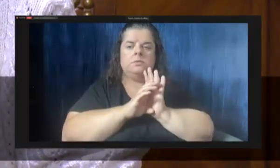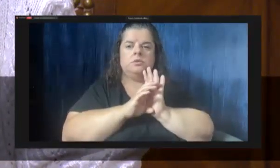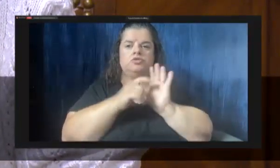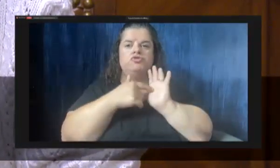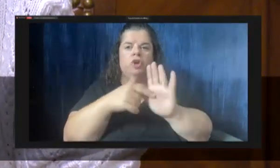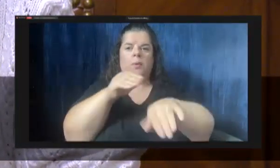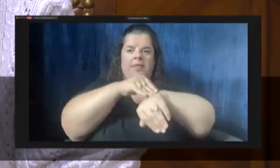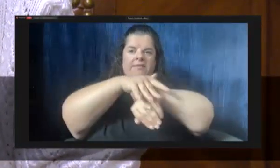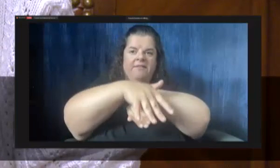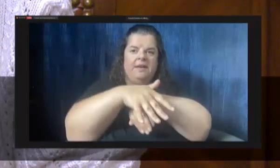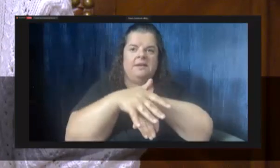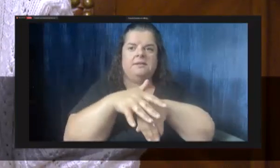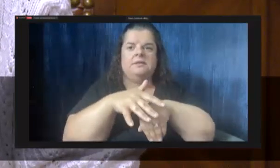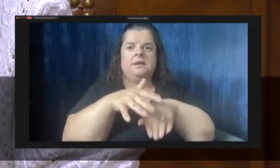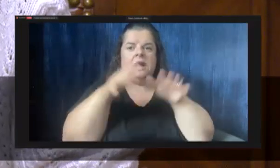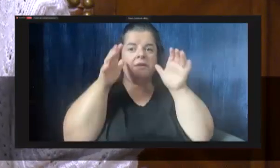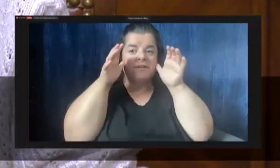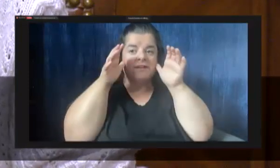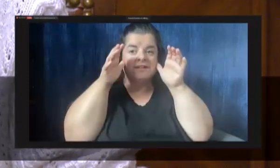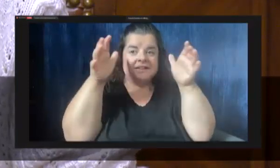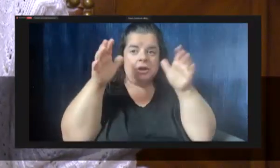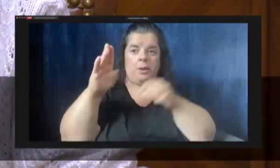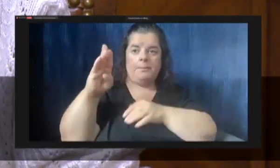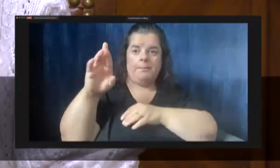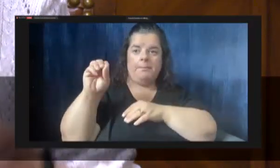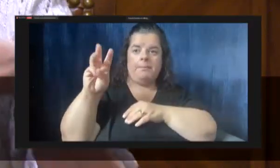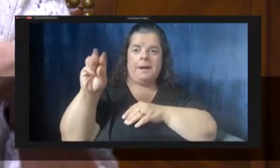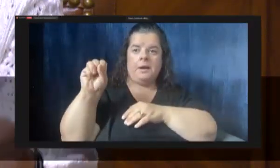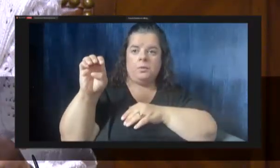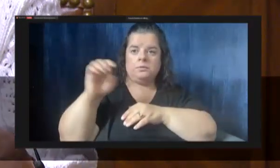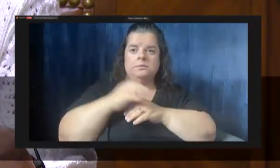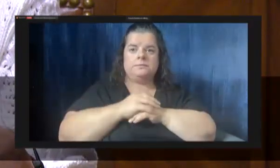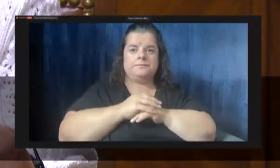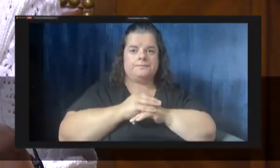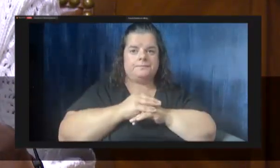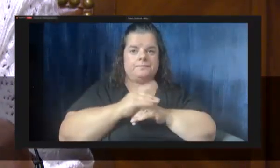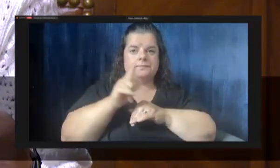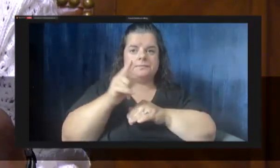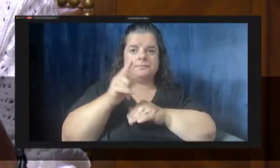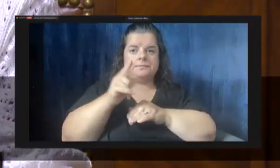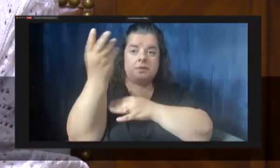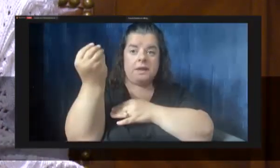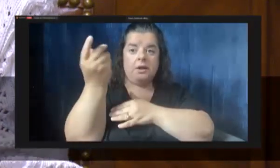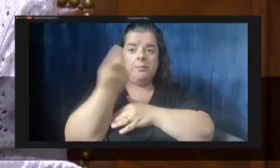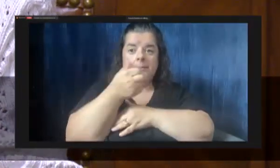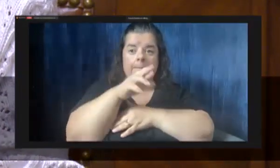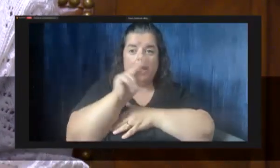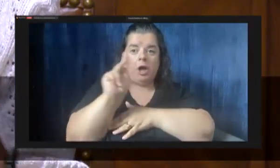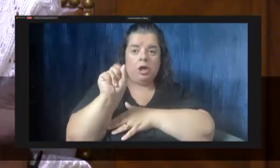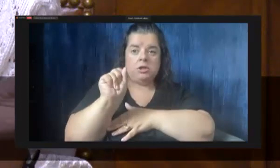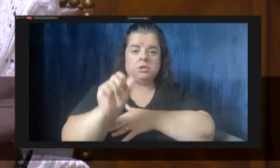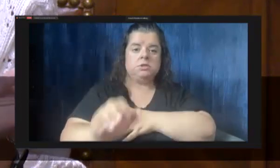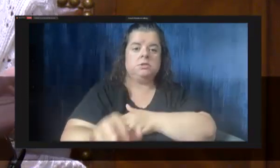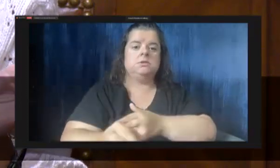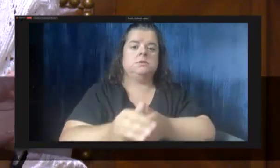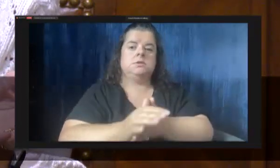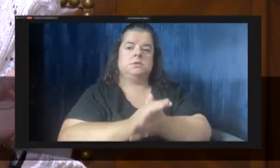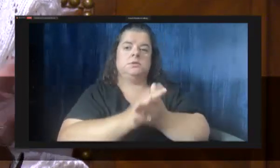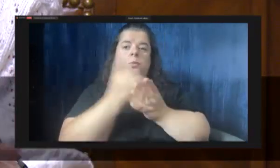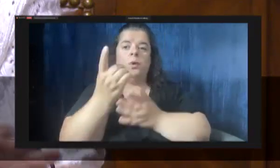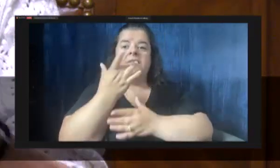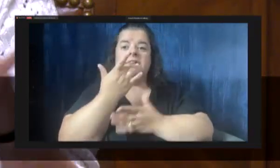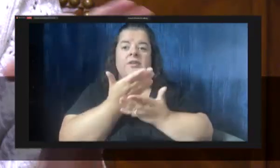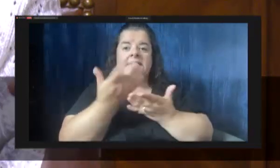deer browse, and they have moved out of parks, and one of the favorite things they eat is